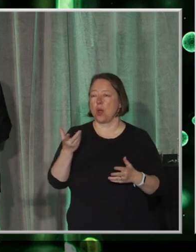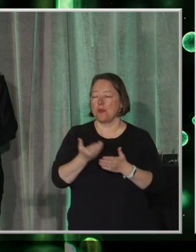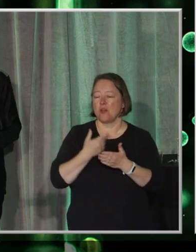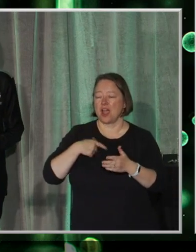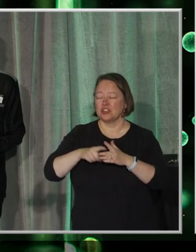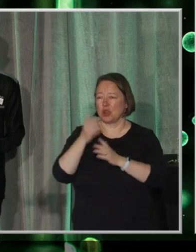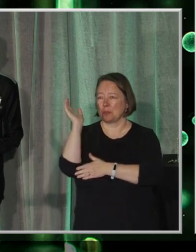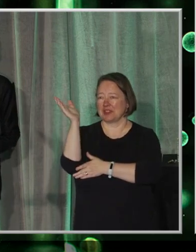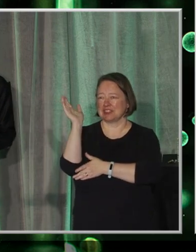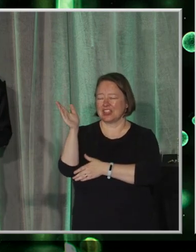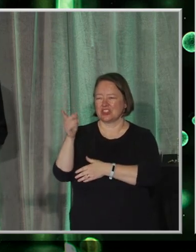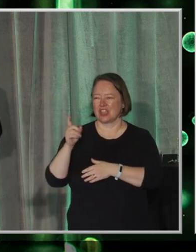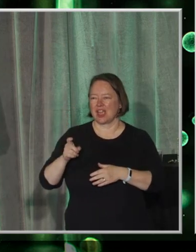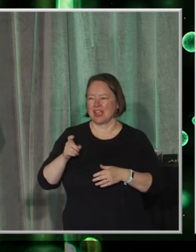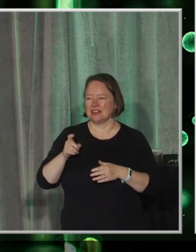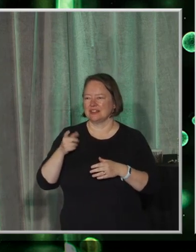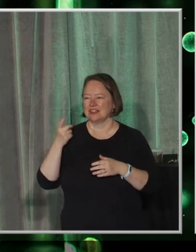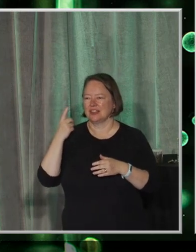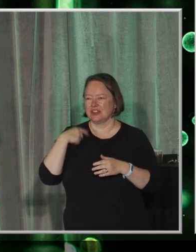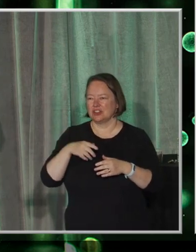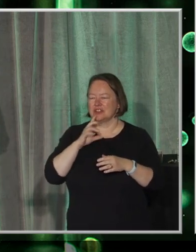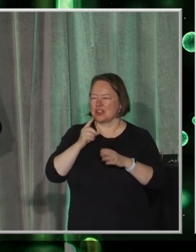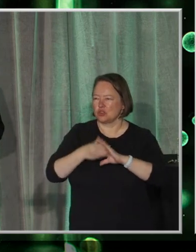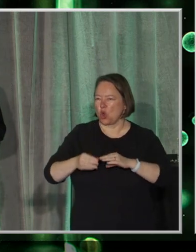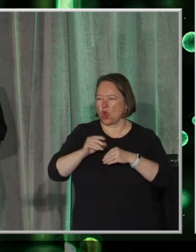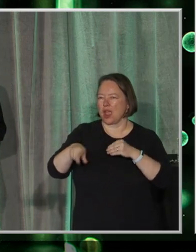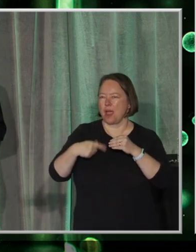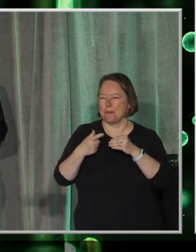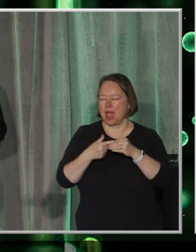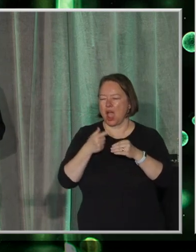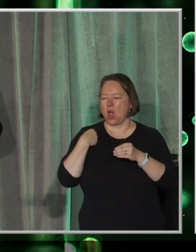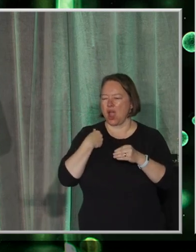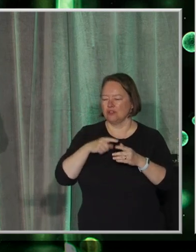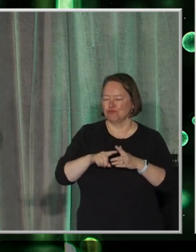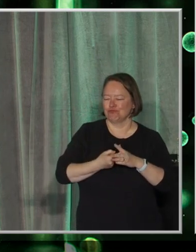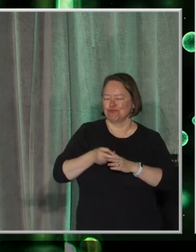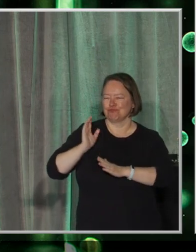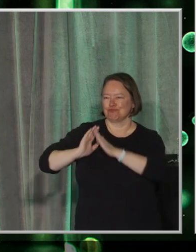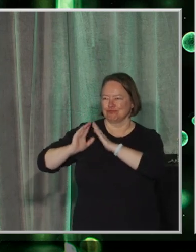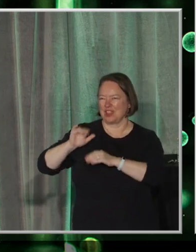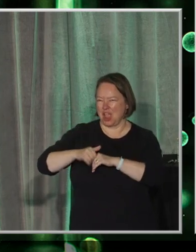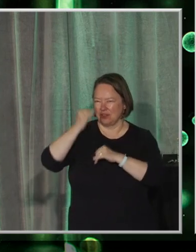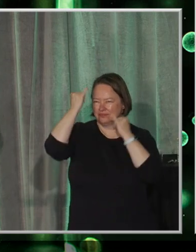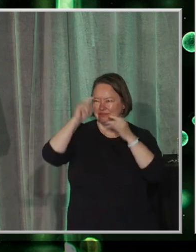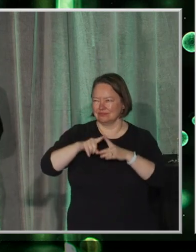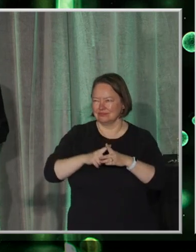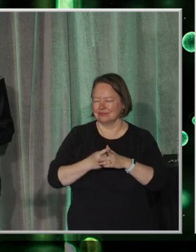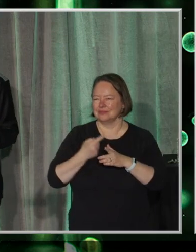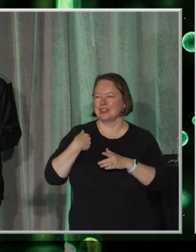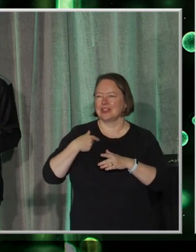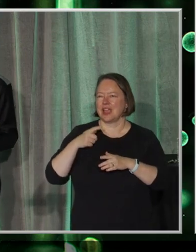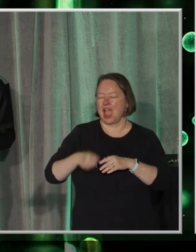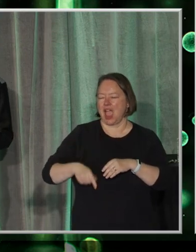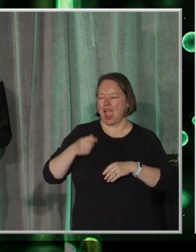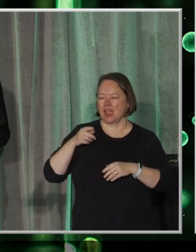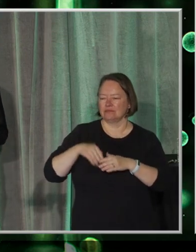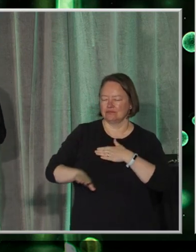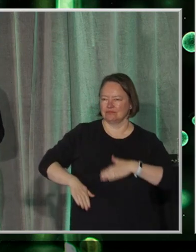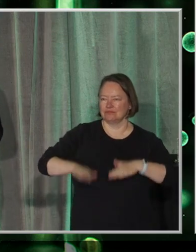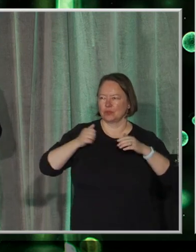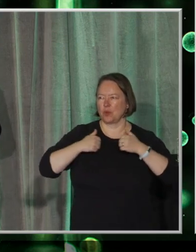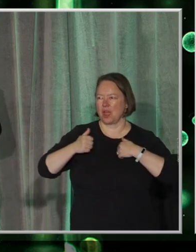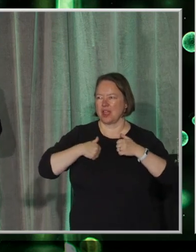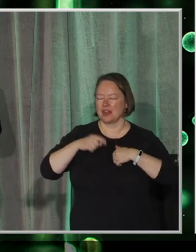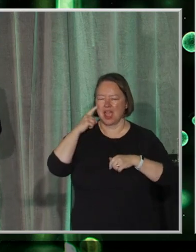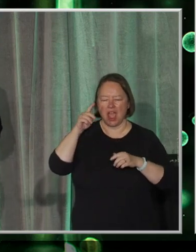start my presentation, let me tell you a short background story of how our story was originated. So since I was young, I wanted to join the agriculture